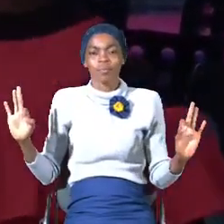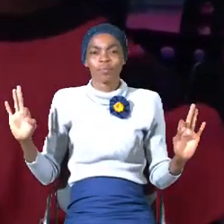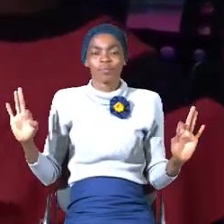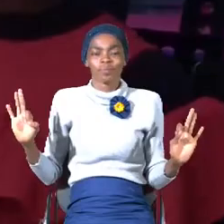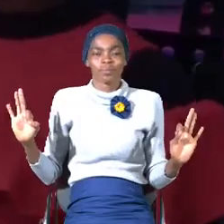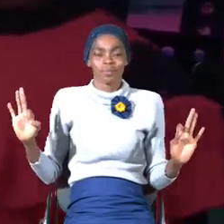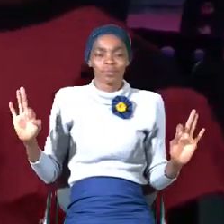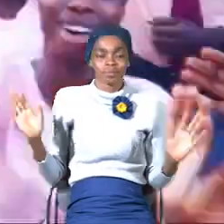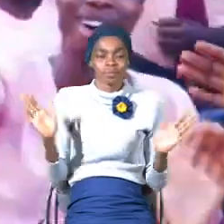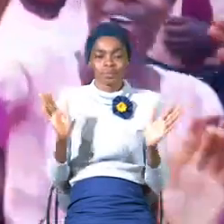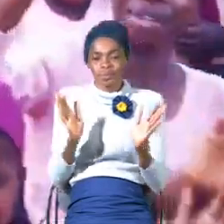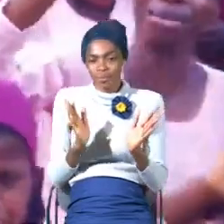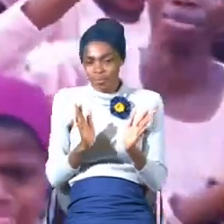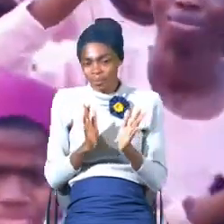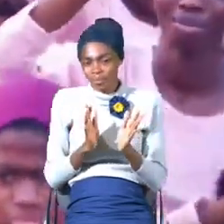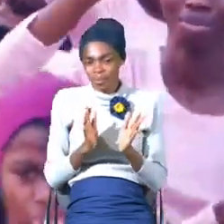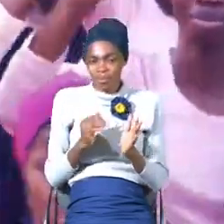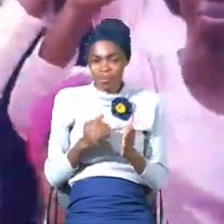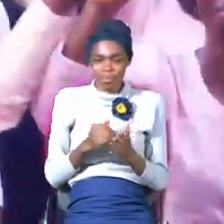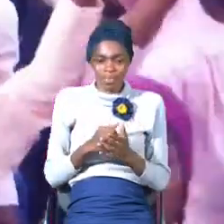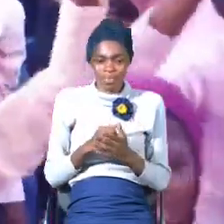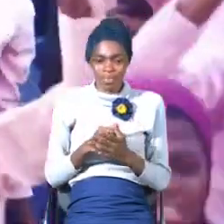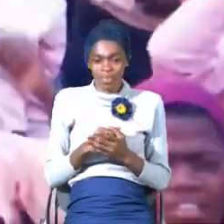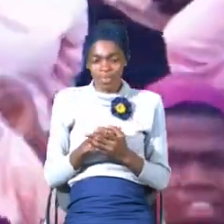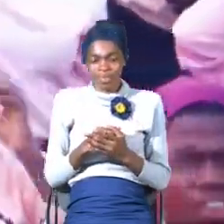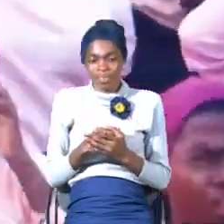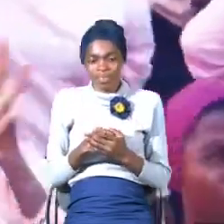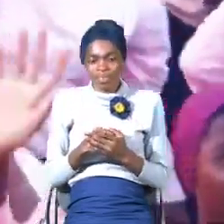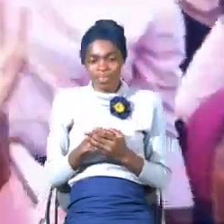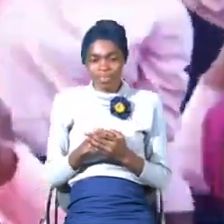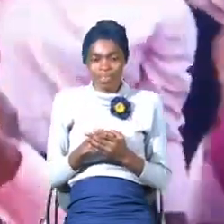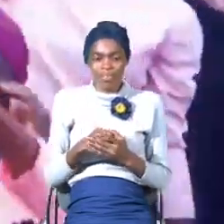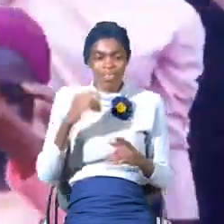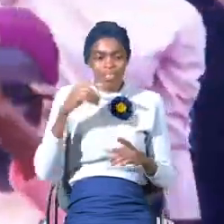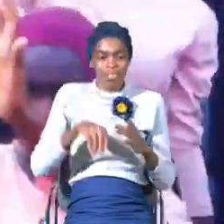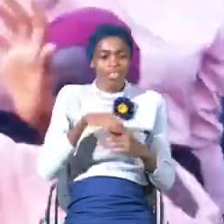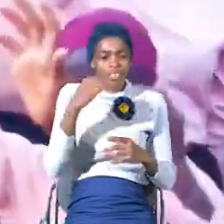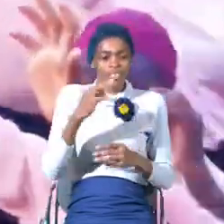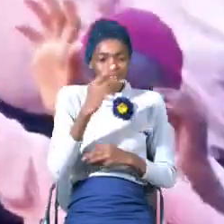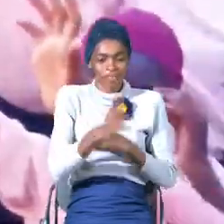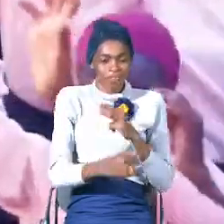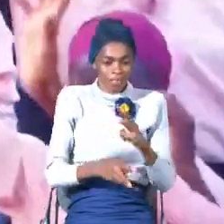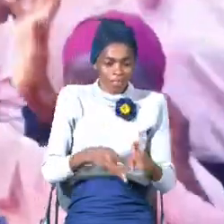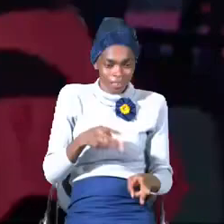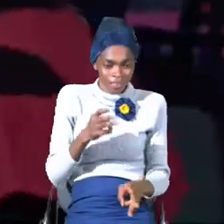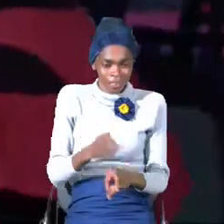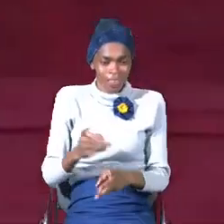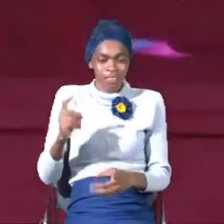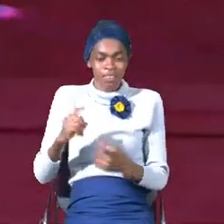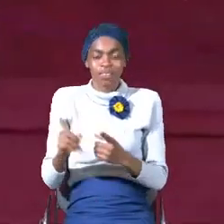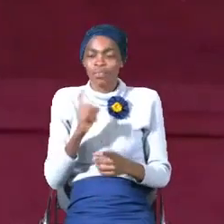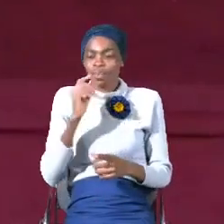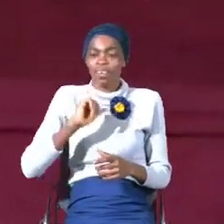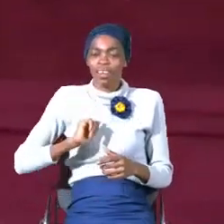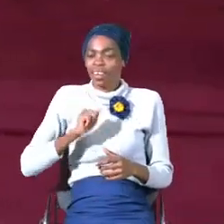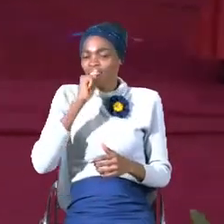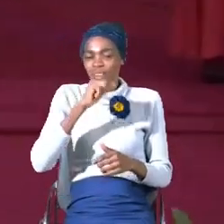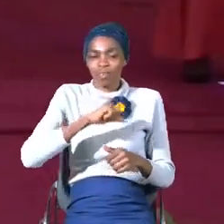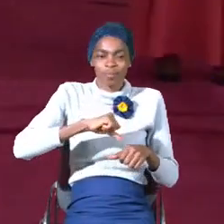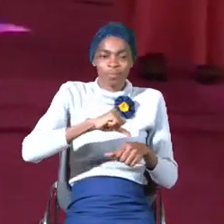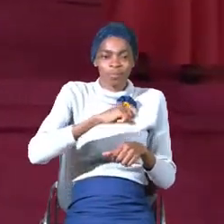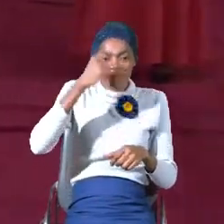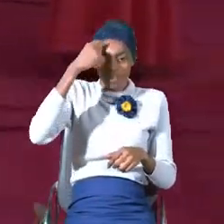Had a demon day to wear all day. So, for